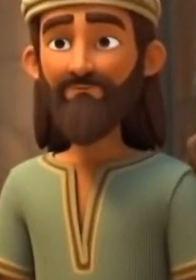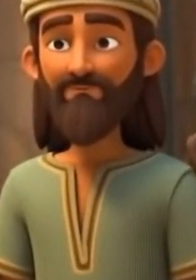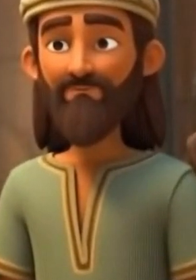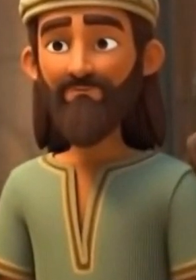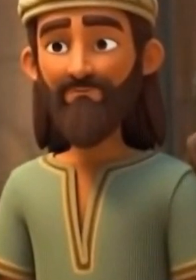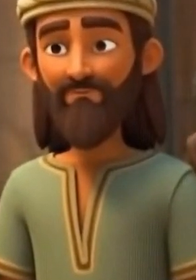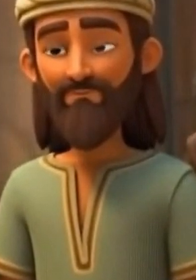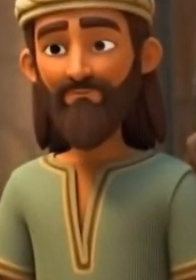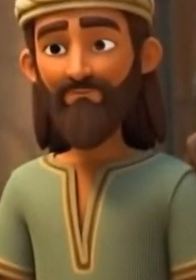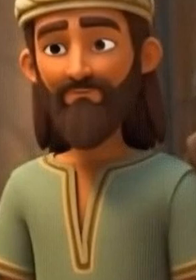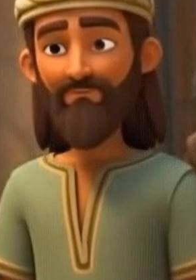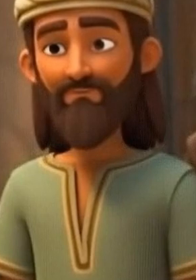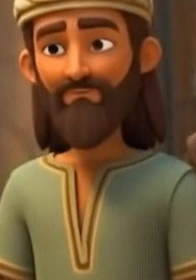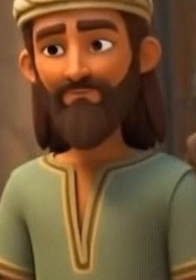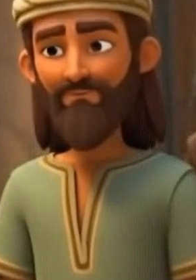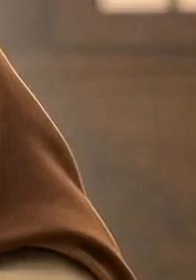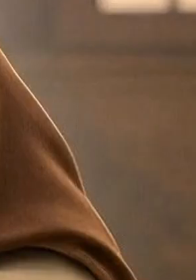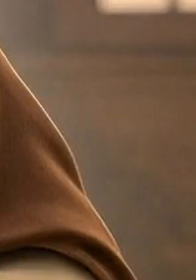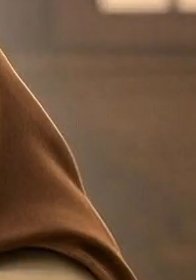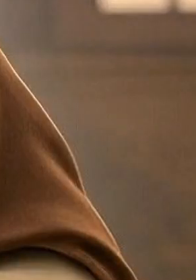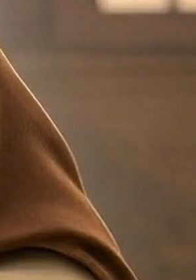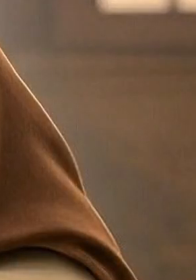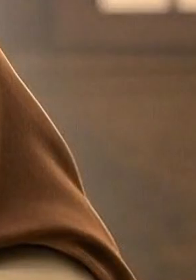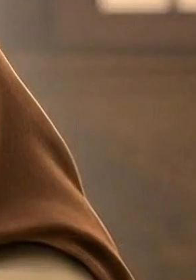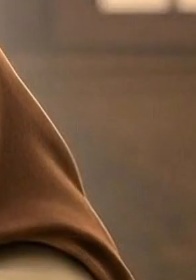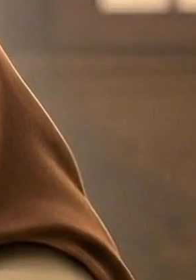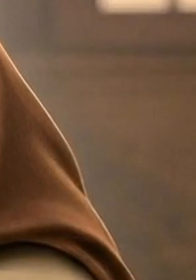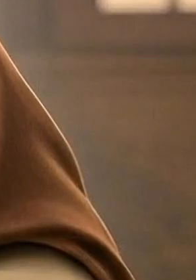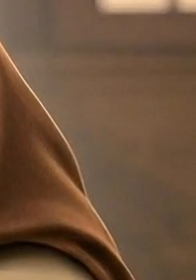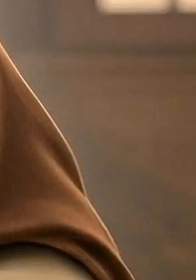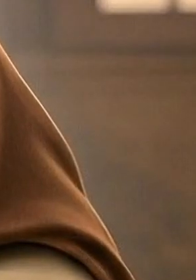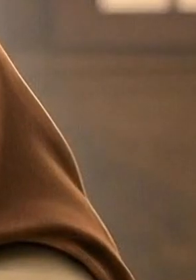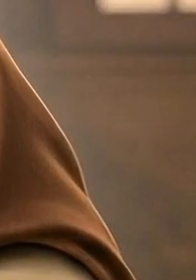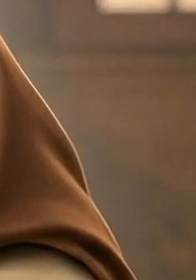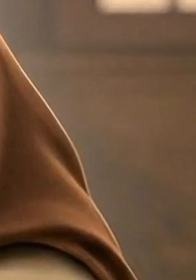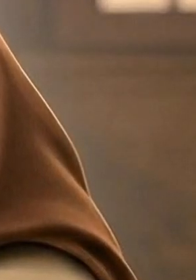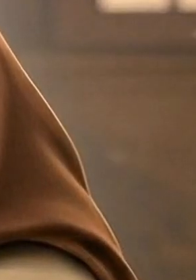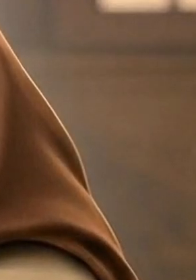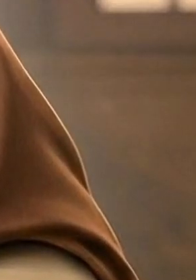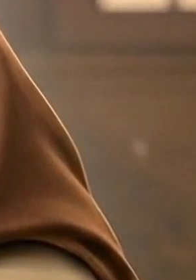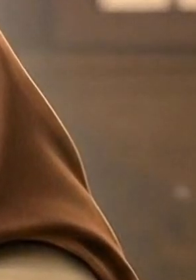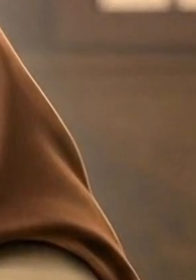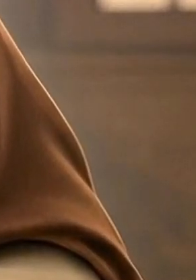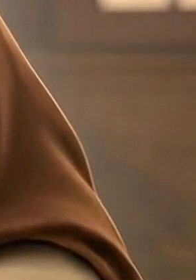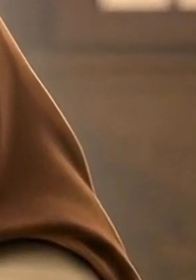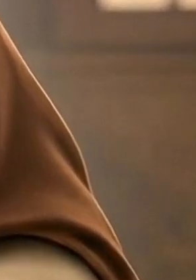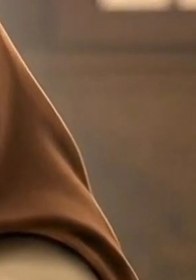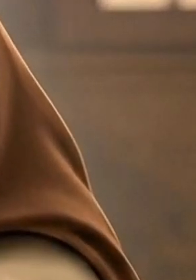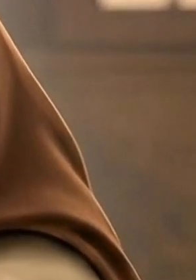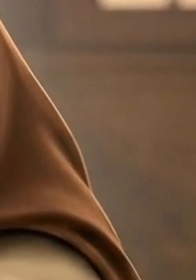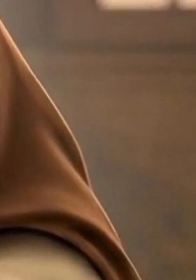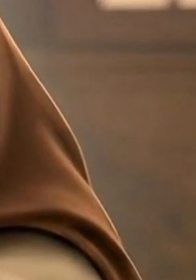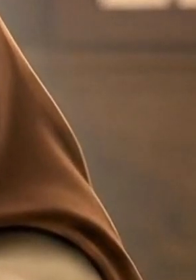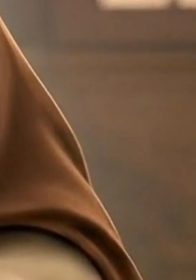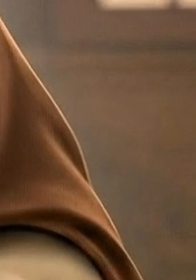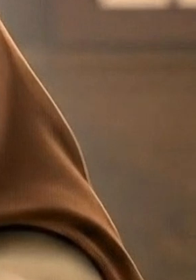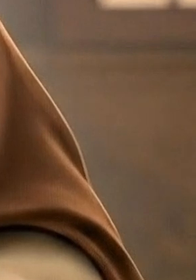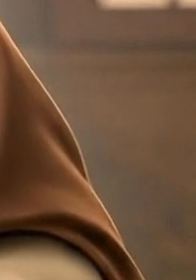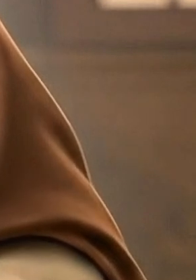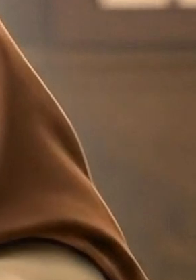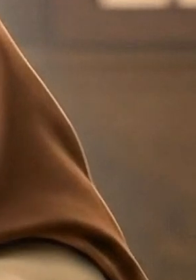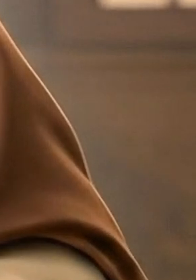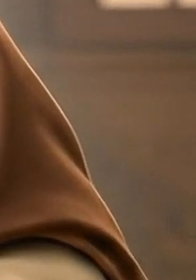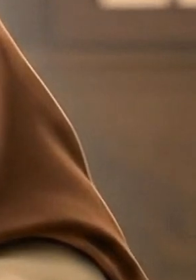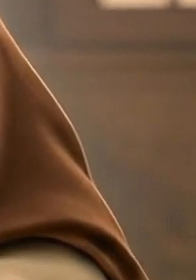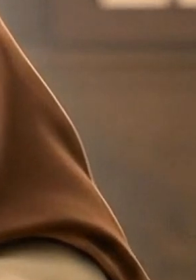turned to Zechariah. He wrote the same words. His name is John. And in that act of obedience, his